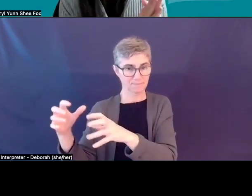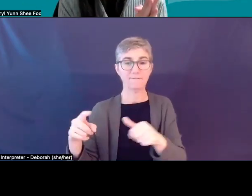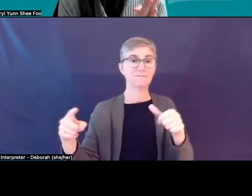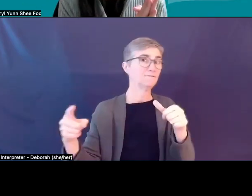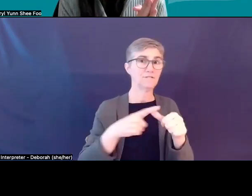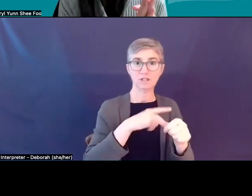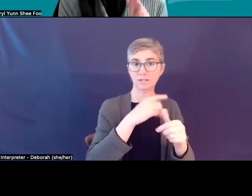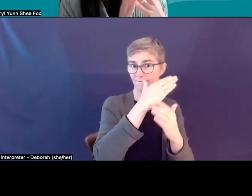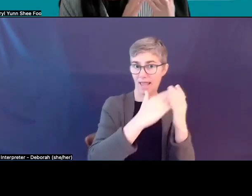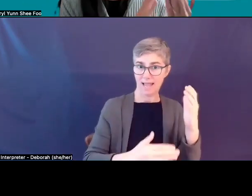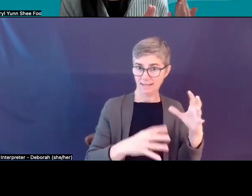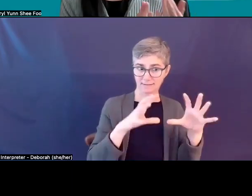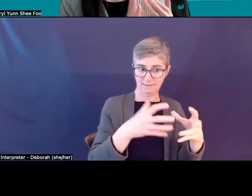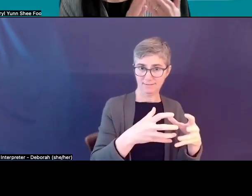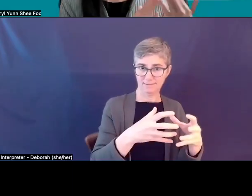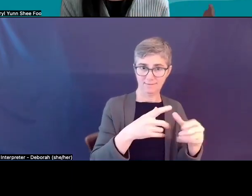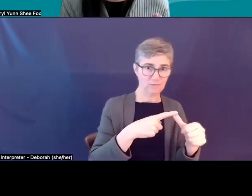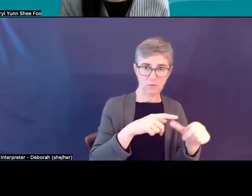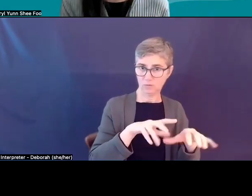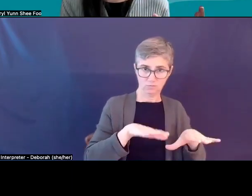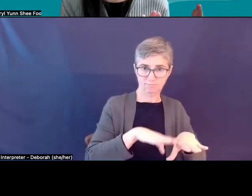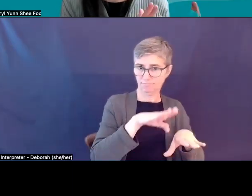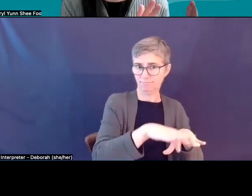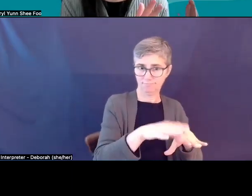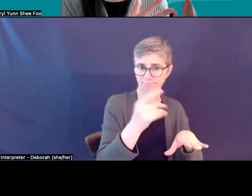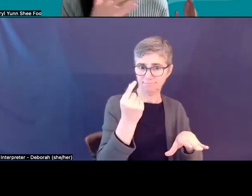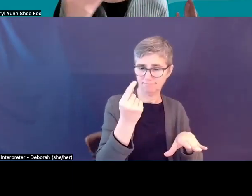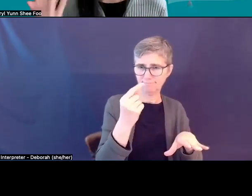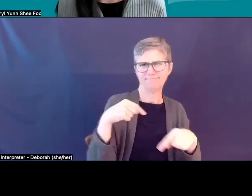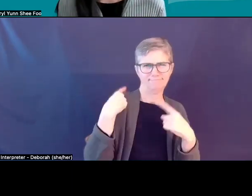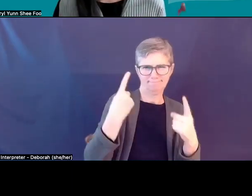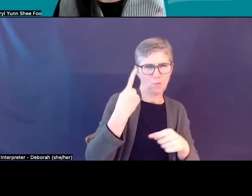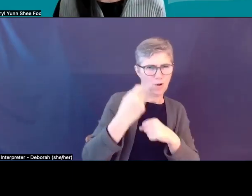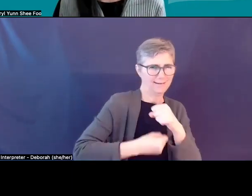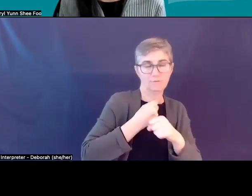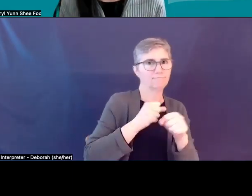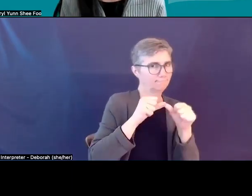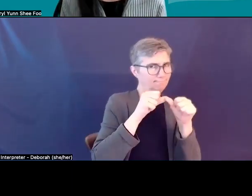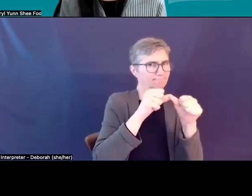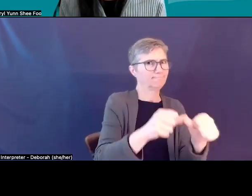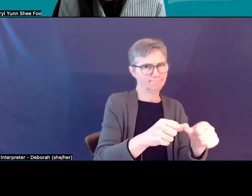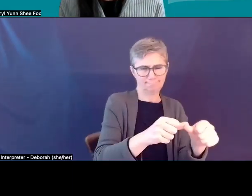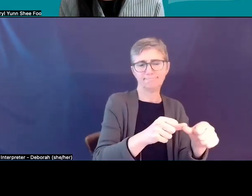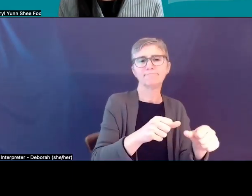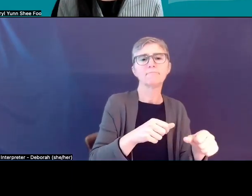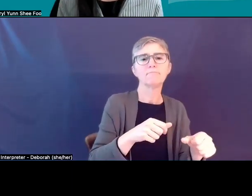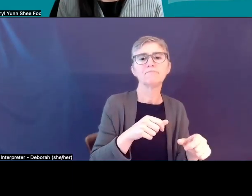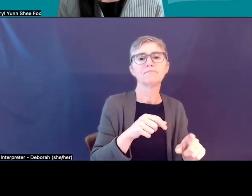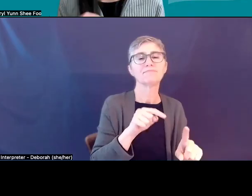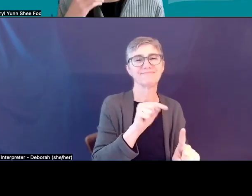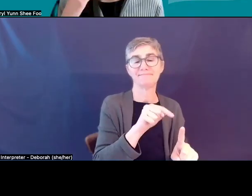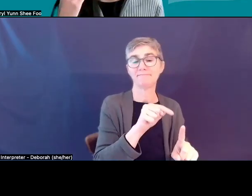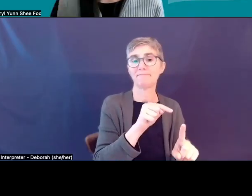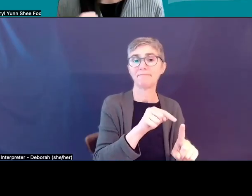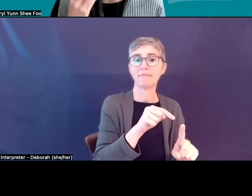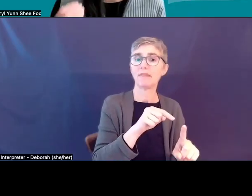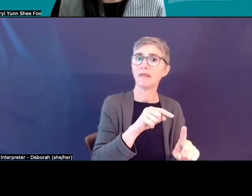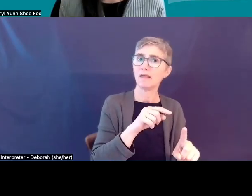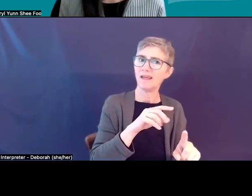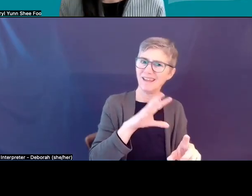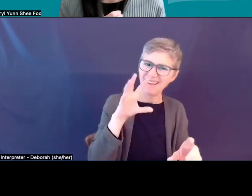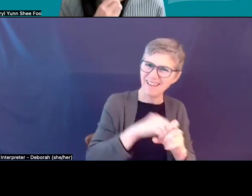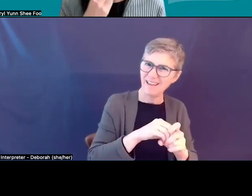one, which we focused on throughout the past year and still continue to nurture right now, is all